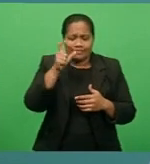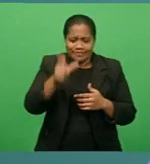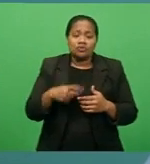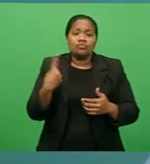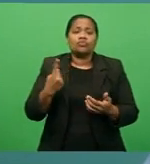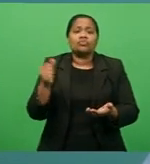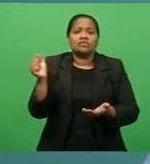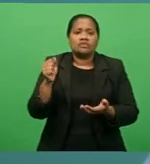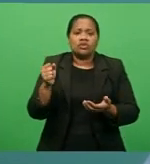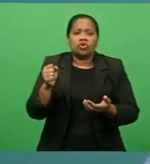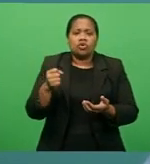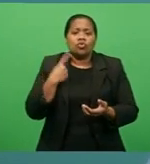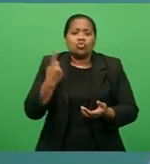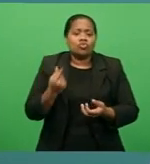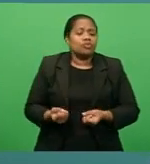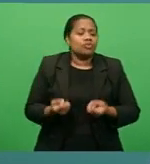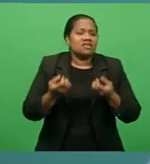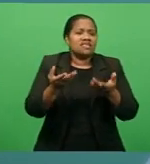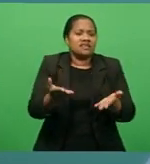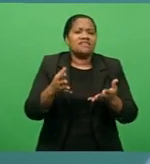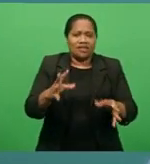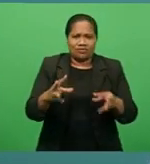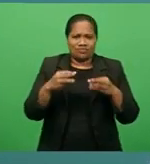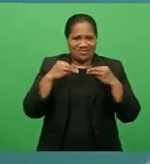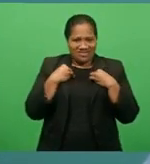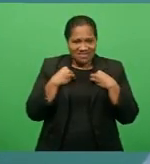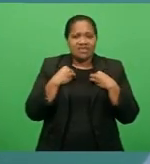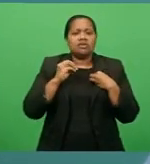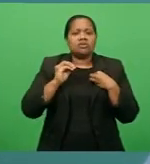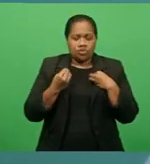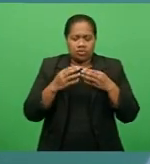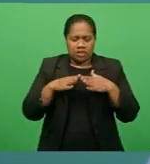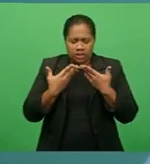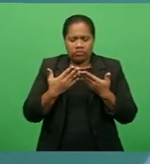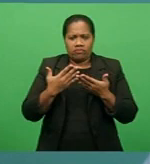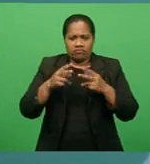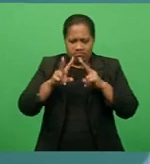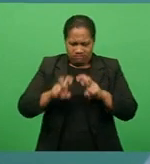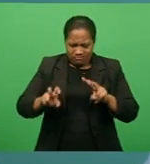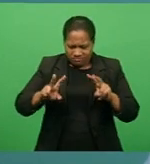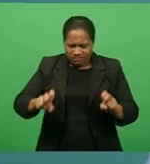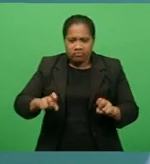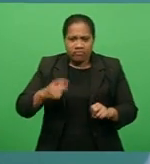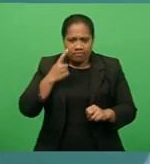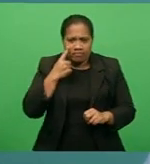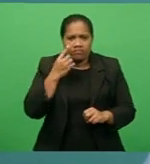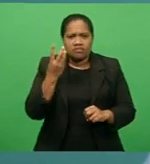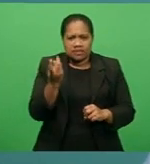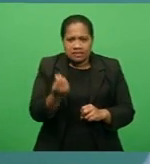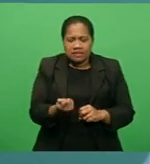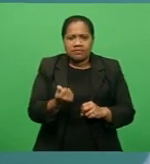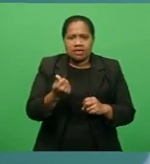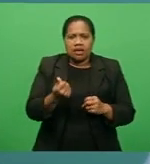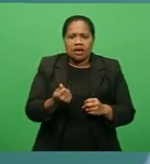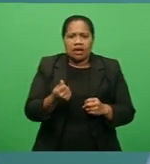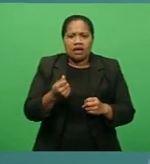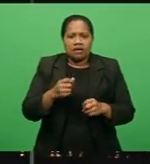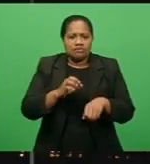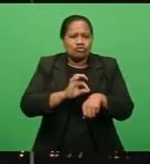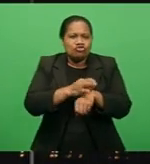the receivers that we are talking about. So they have gone down that and they have recovered a number of jewelries that was